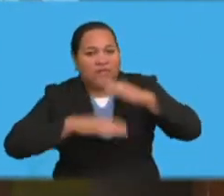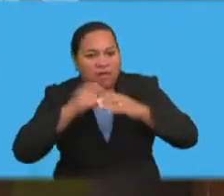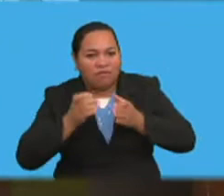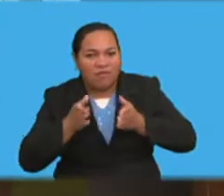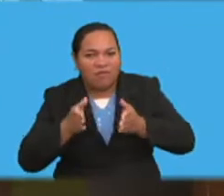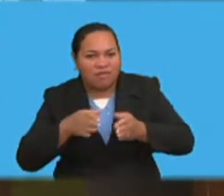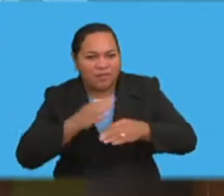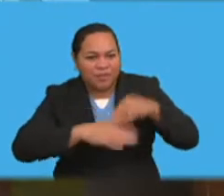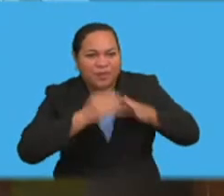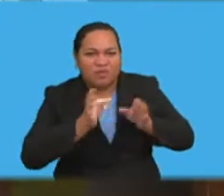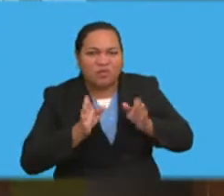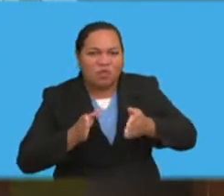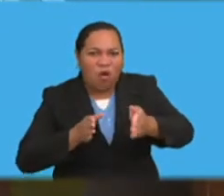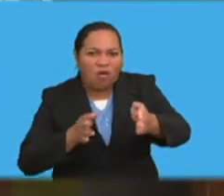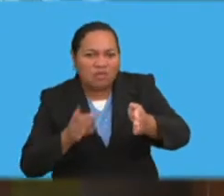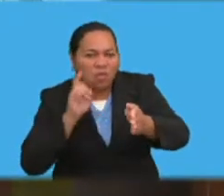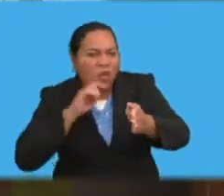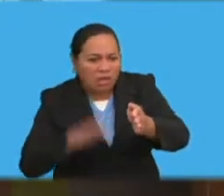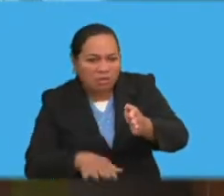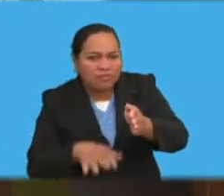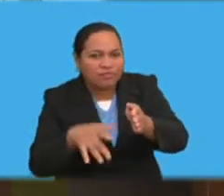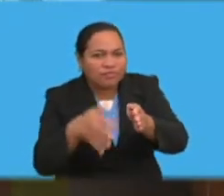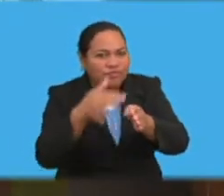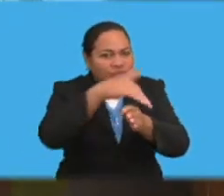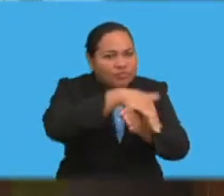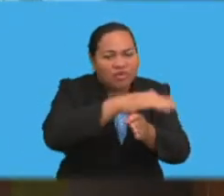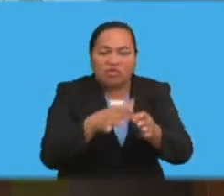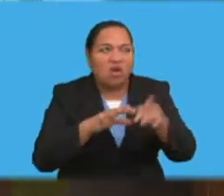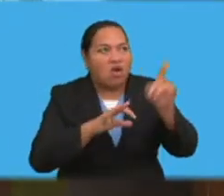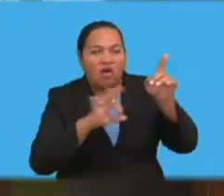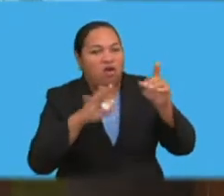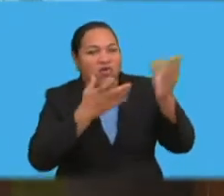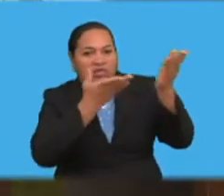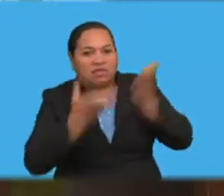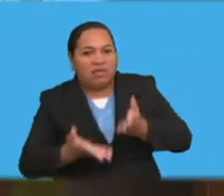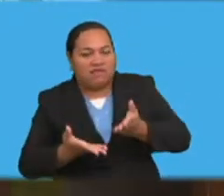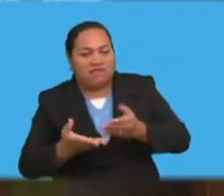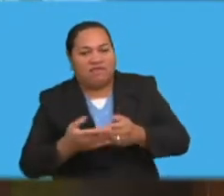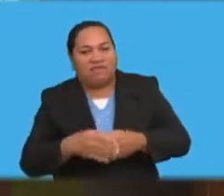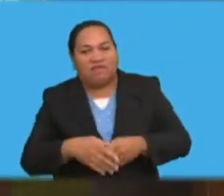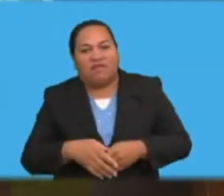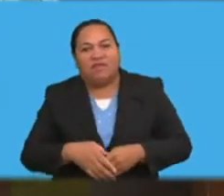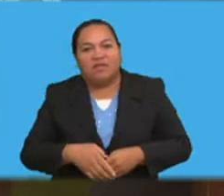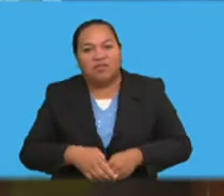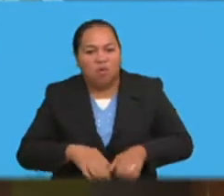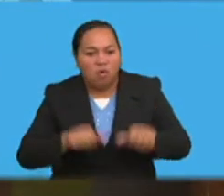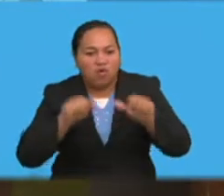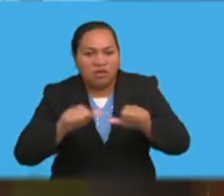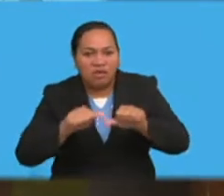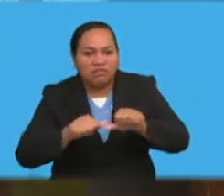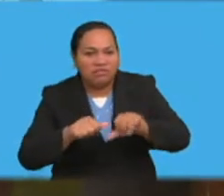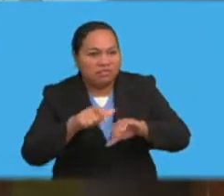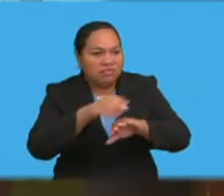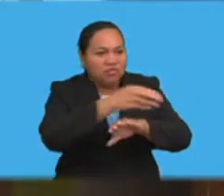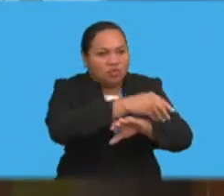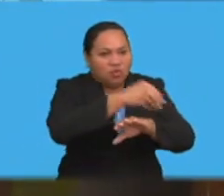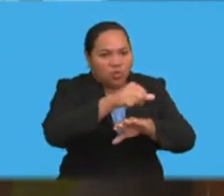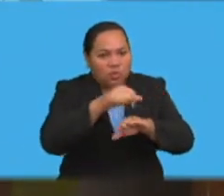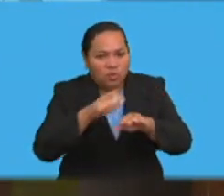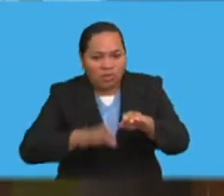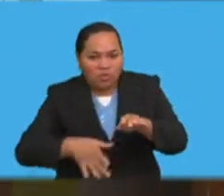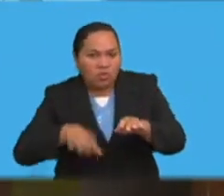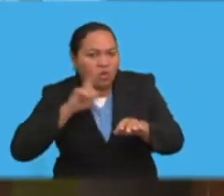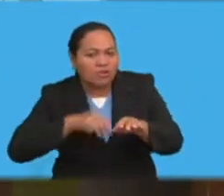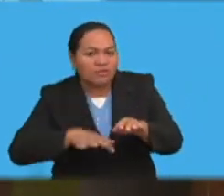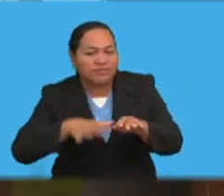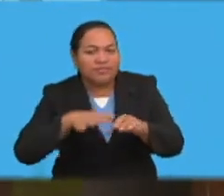Speaker. They will not give money for construction of retention dams, Madam Speaker. So